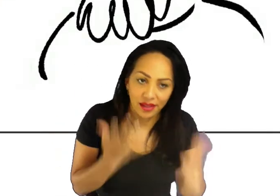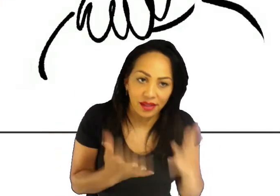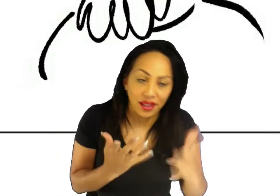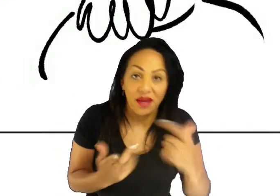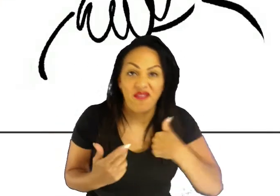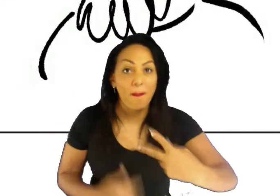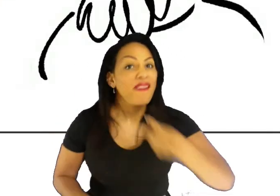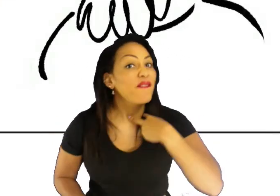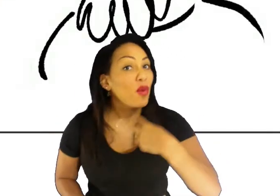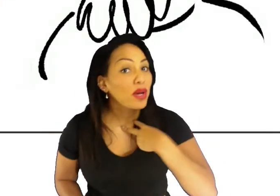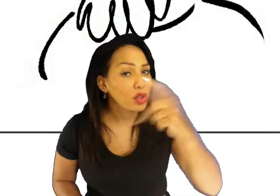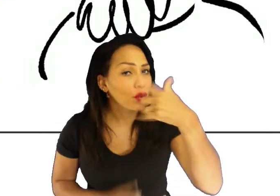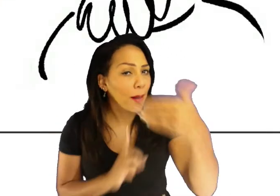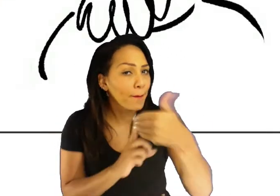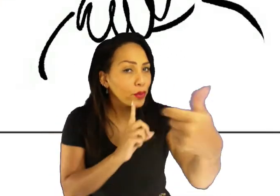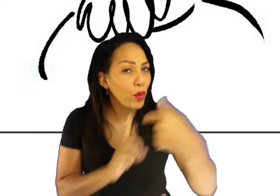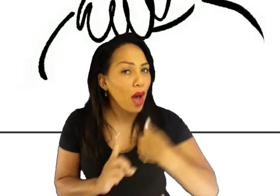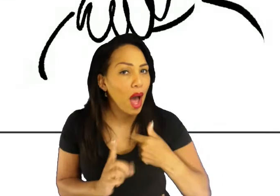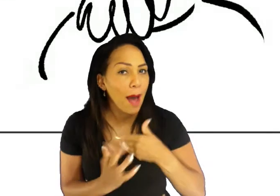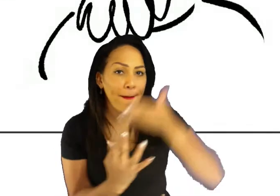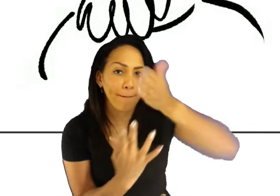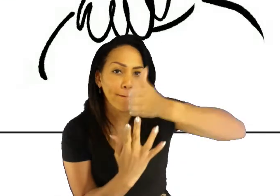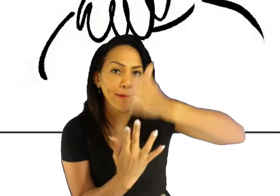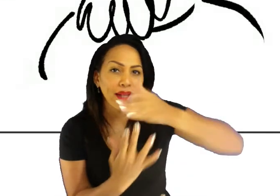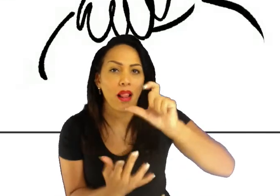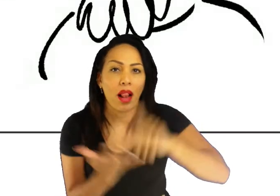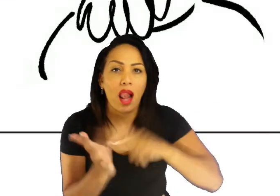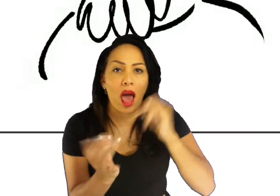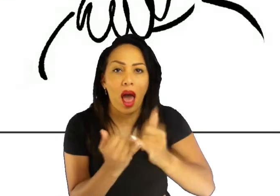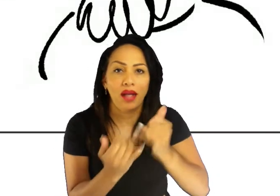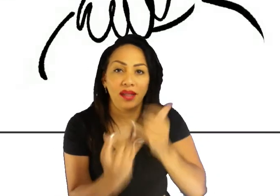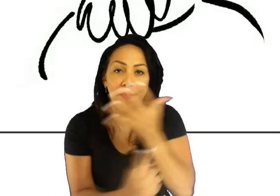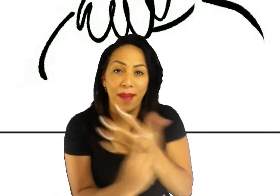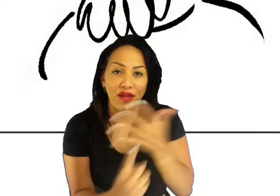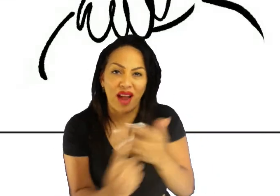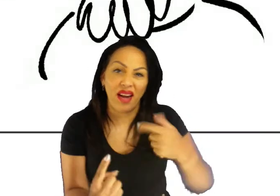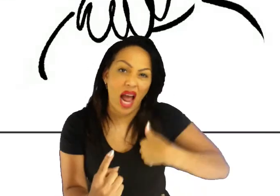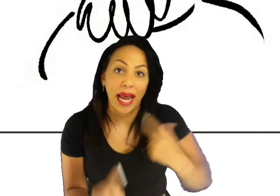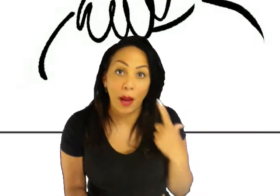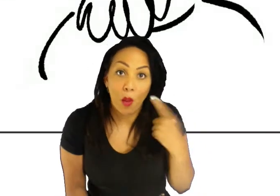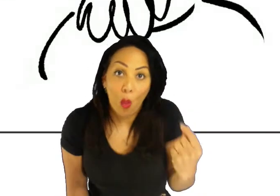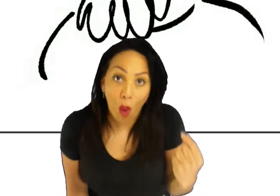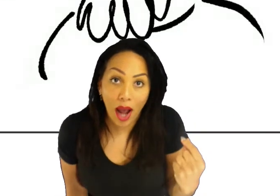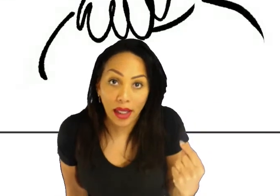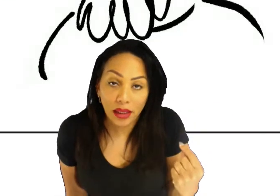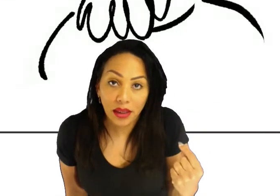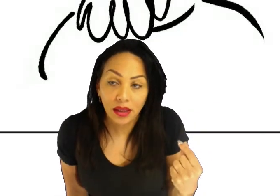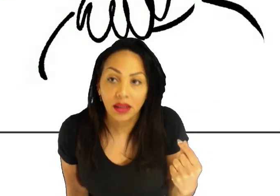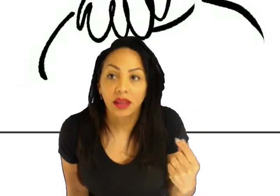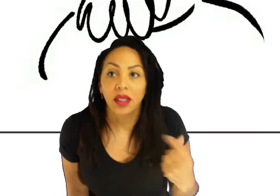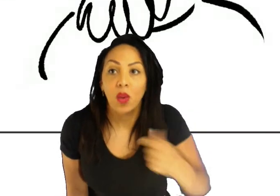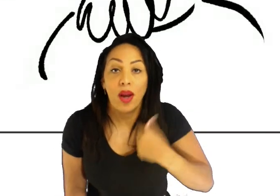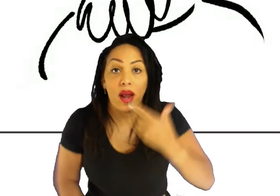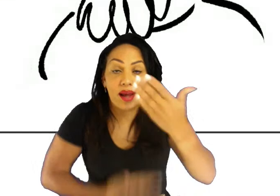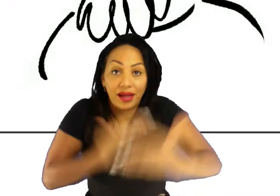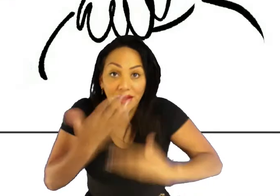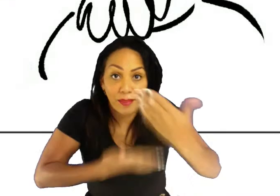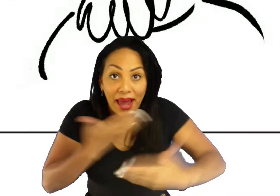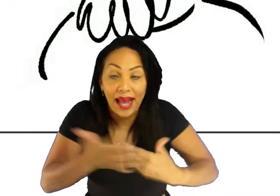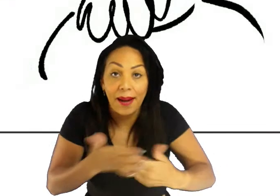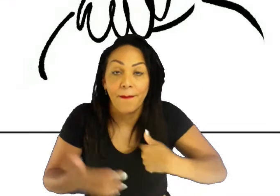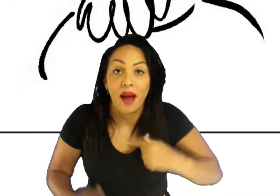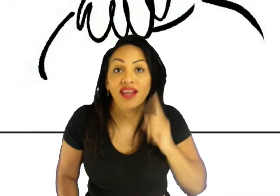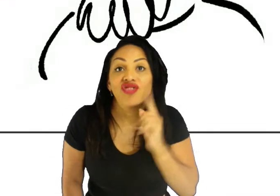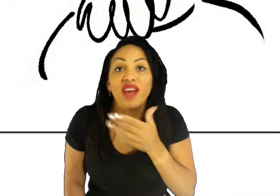background. Pointed out that I'm white, and even though when I think too long about my gender, I tend to need to go and